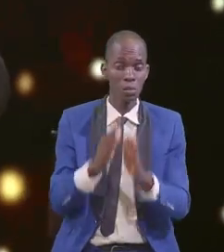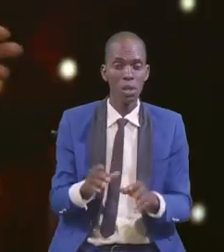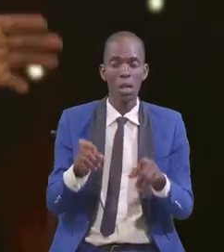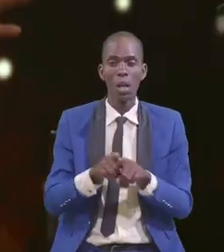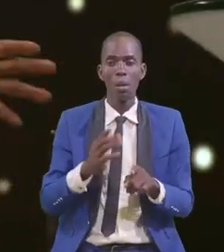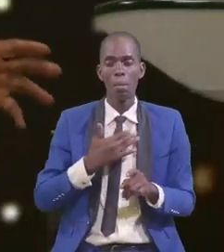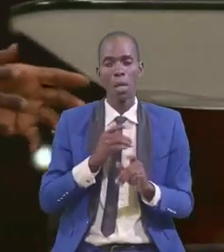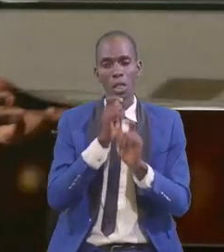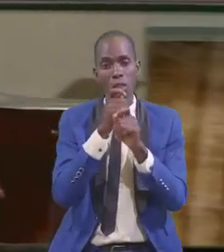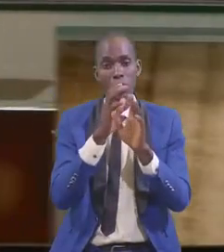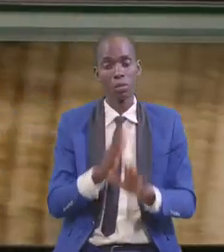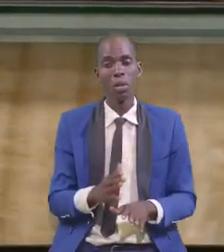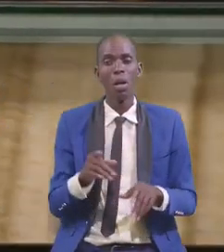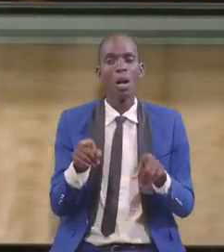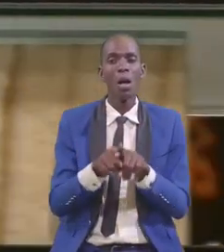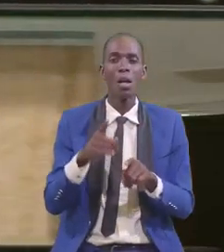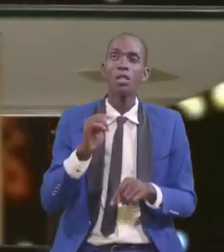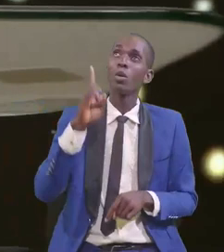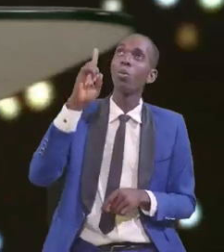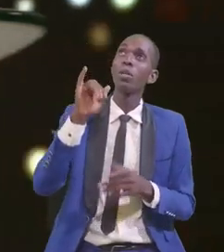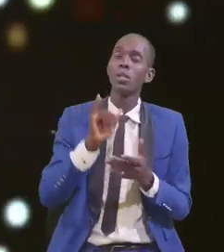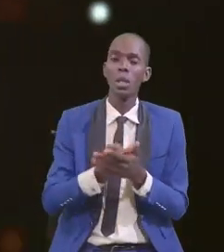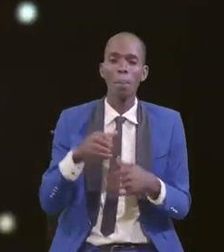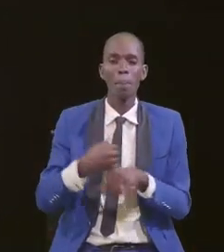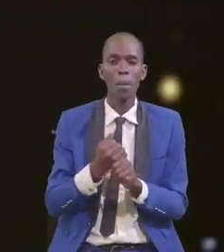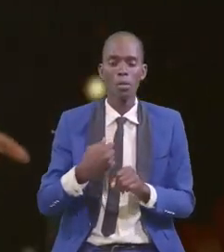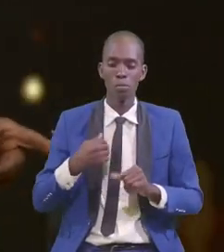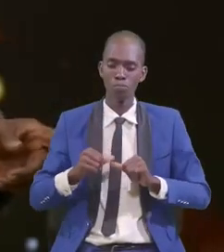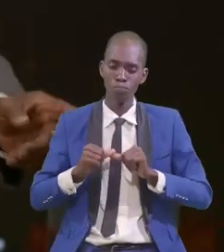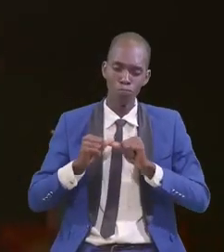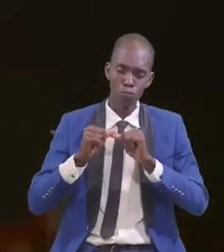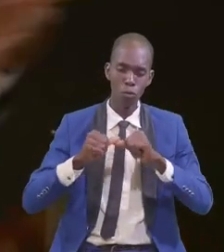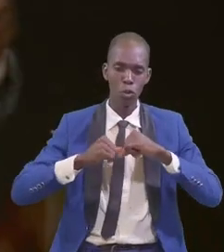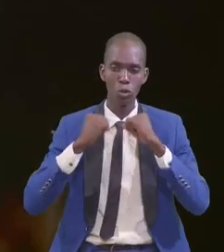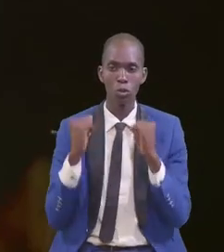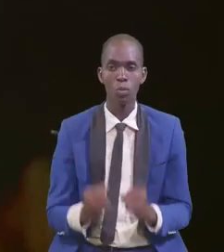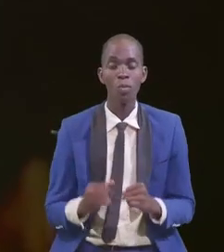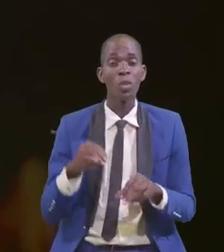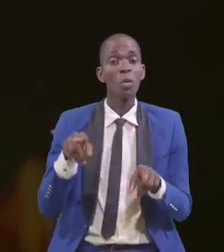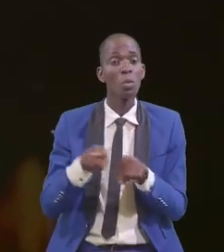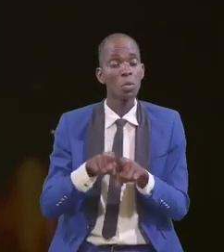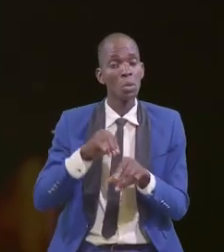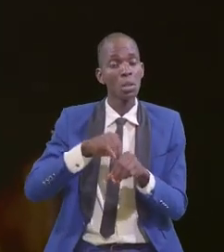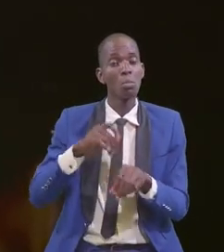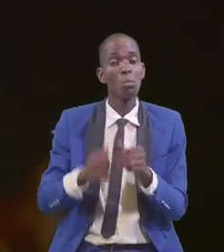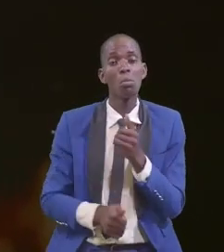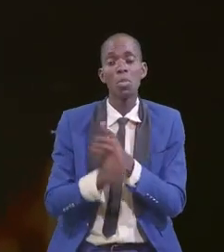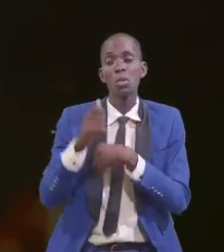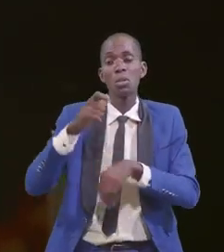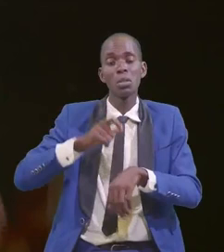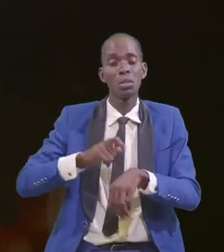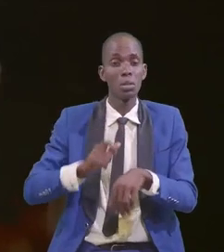supplier, as the one that makes me steadfast, even in the most dangerous situation,